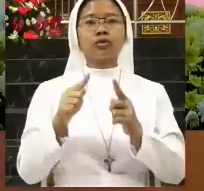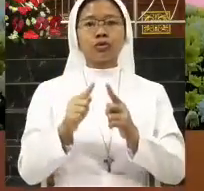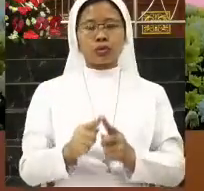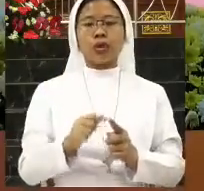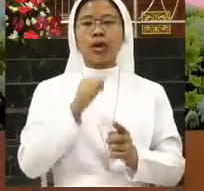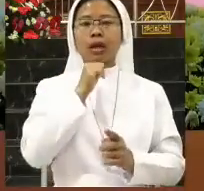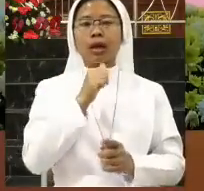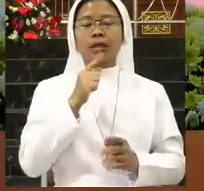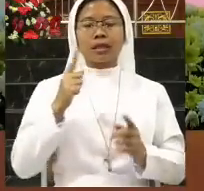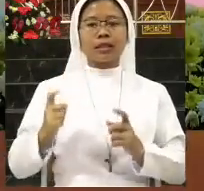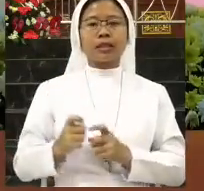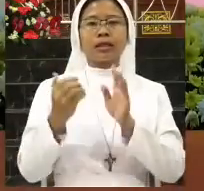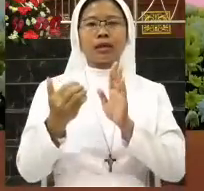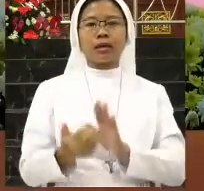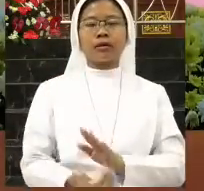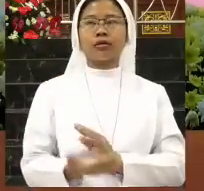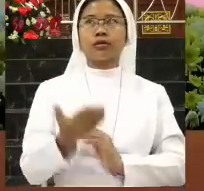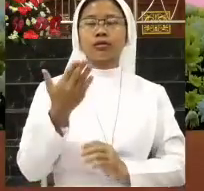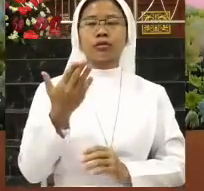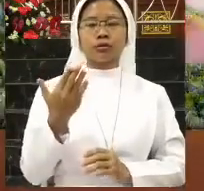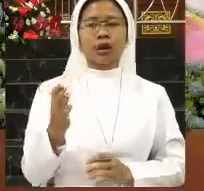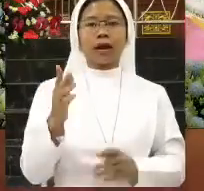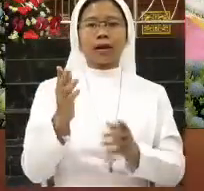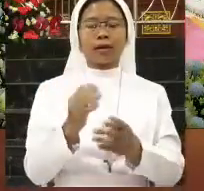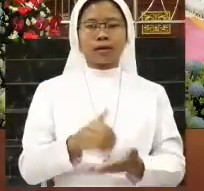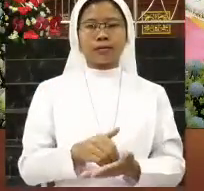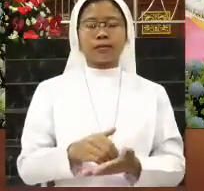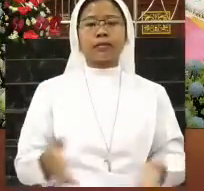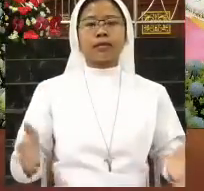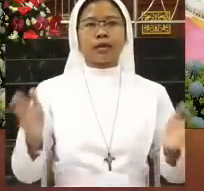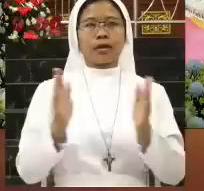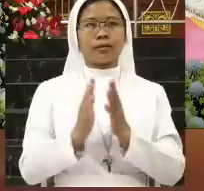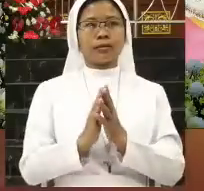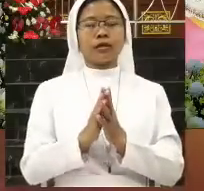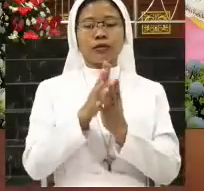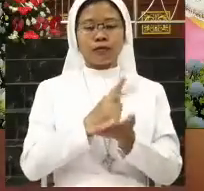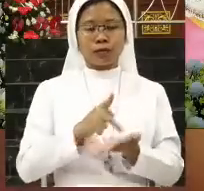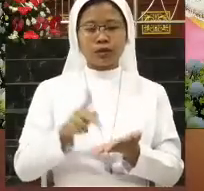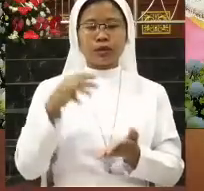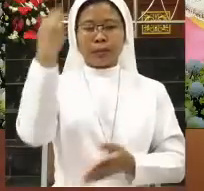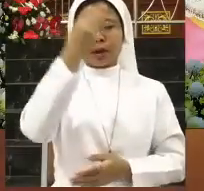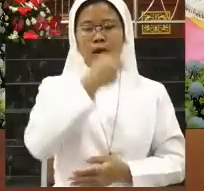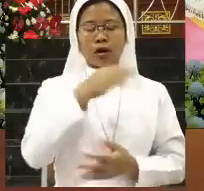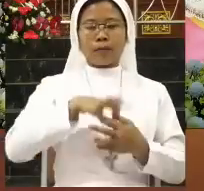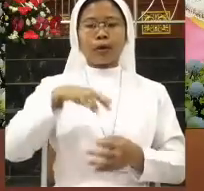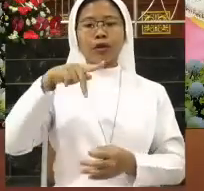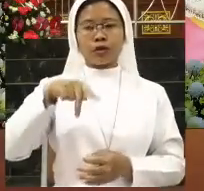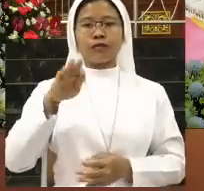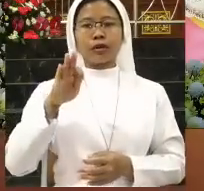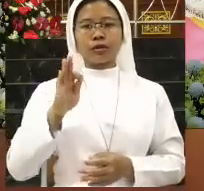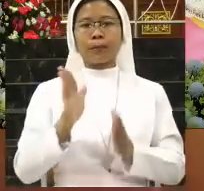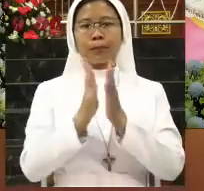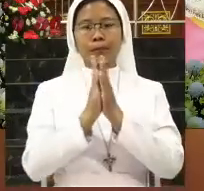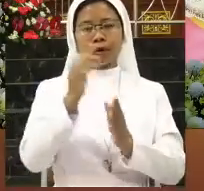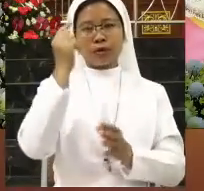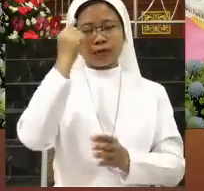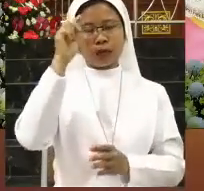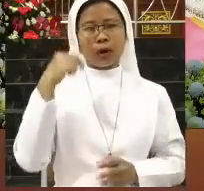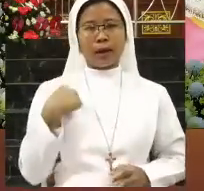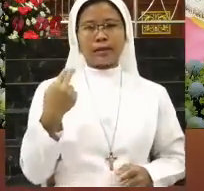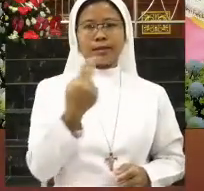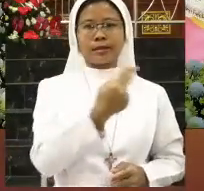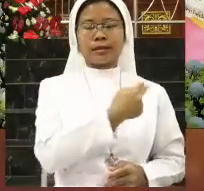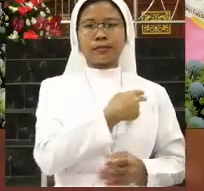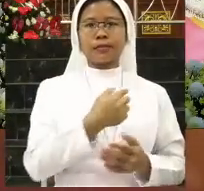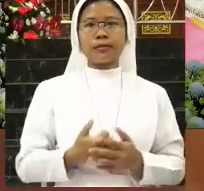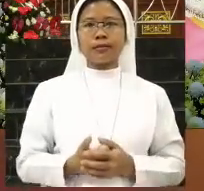offend you with the help of your divine grace. Amen. Virgin of Peñafrancia, pray for us.